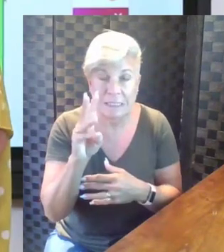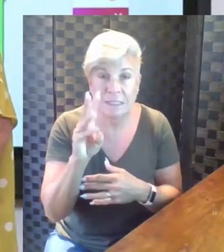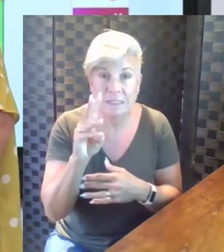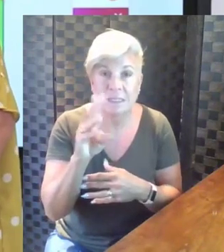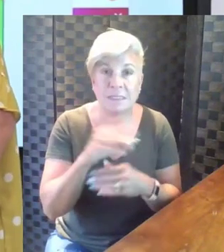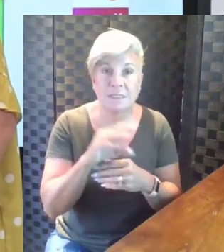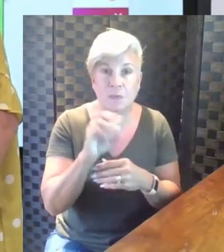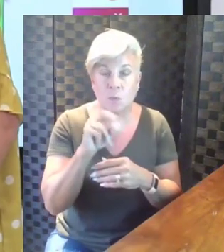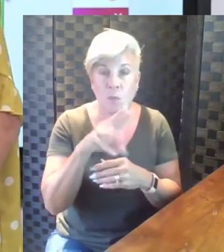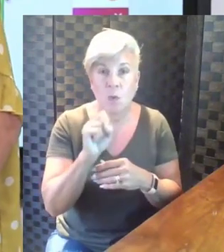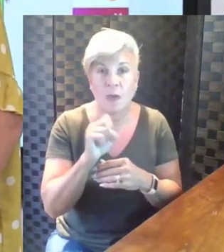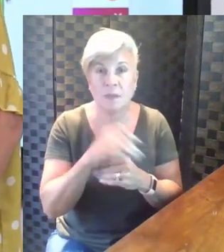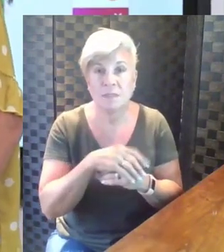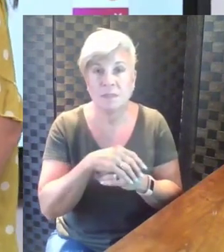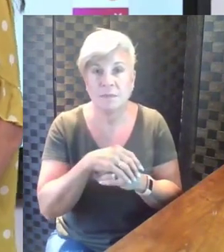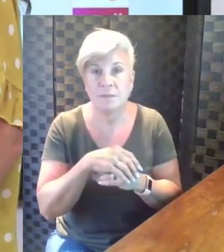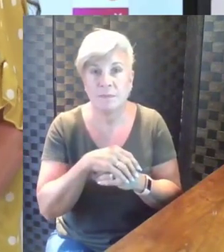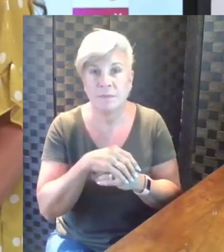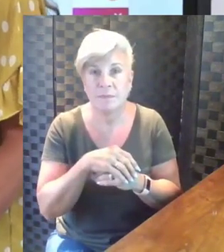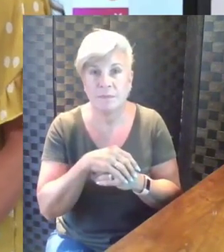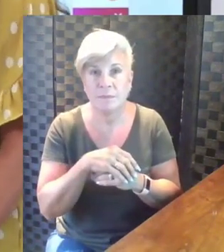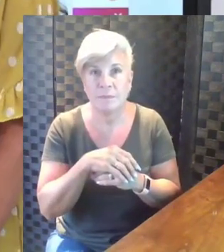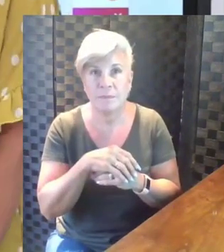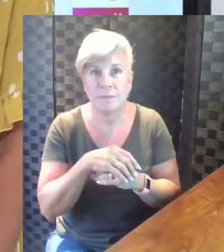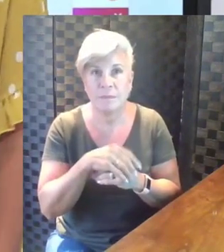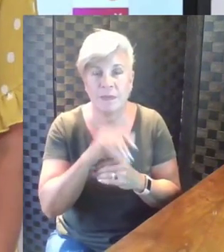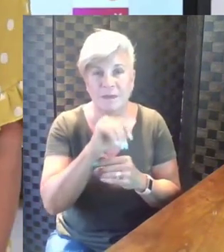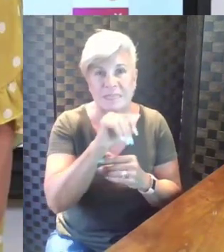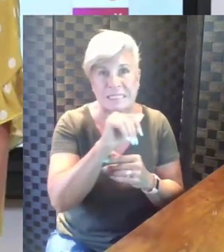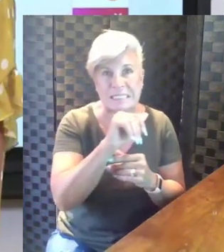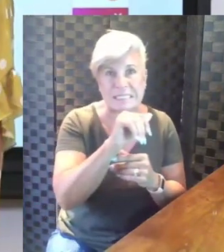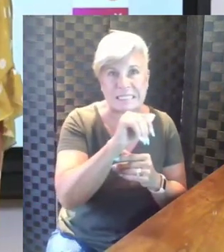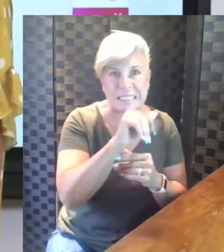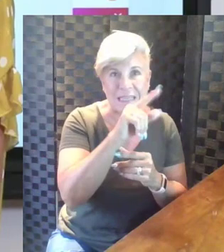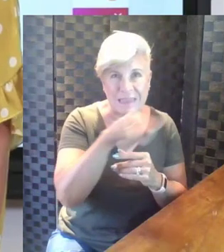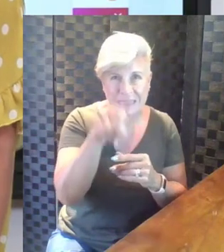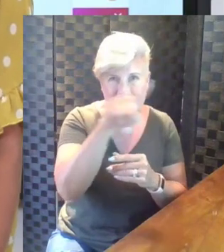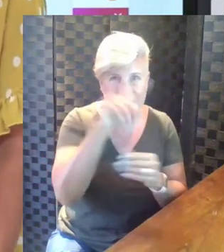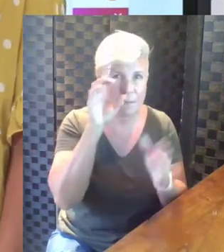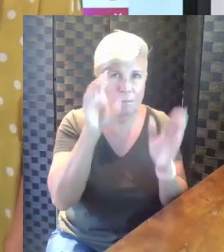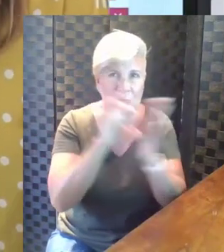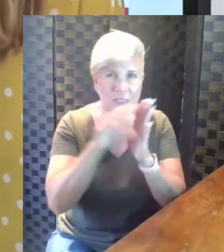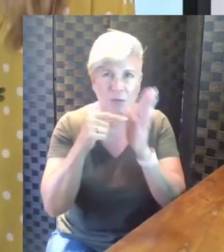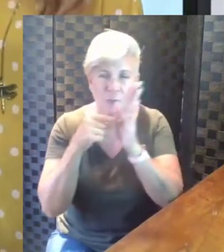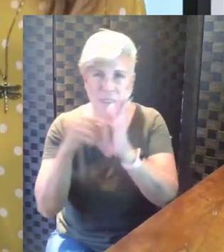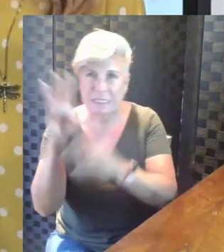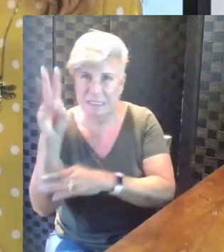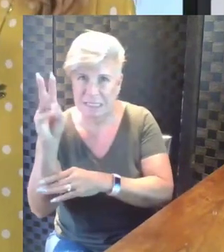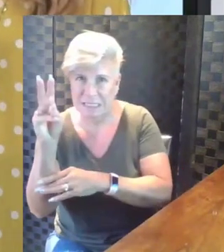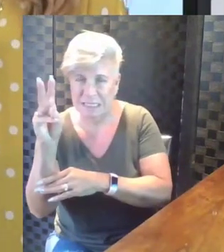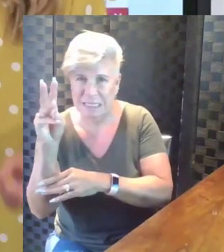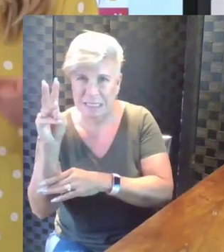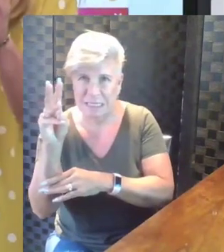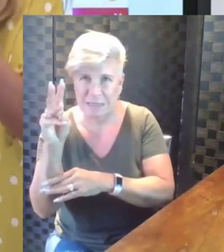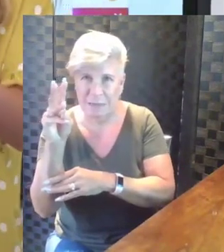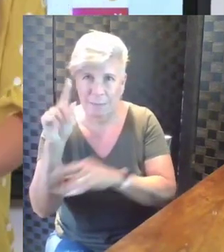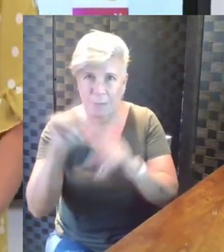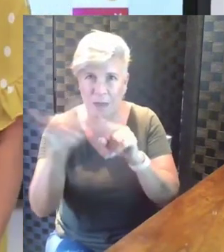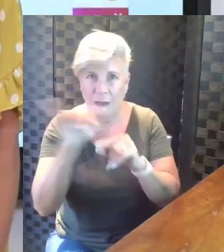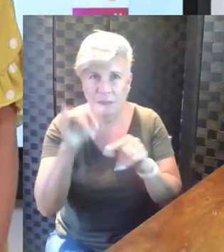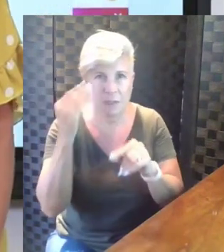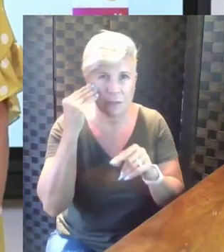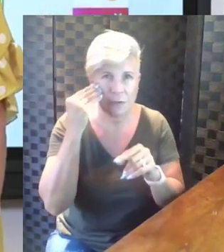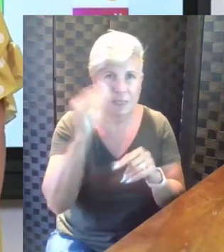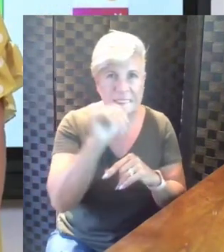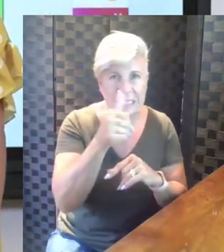6. So I'll put that here. Now, I know that this represents the number 16, but I